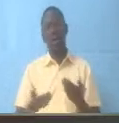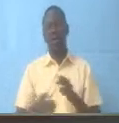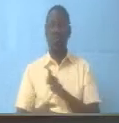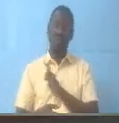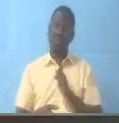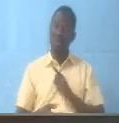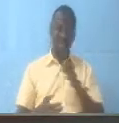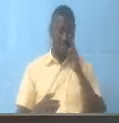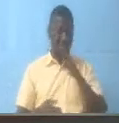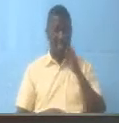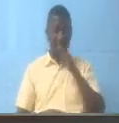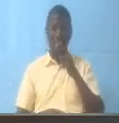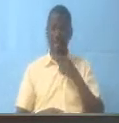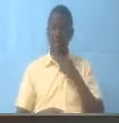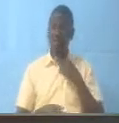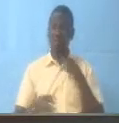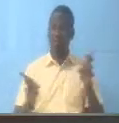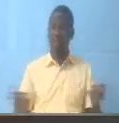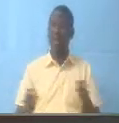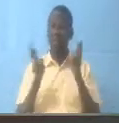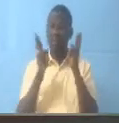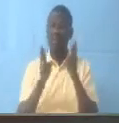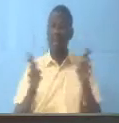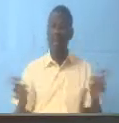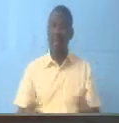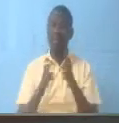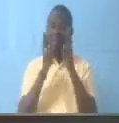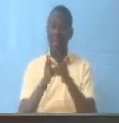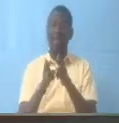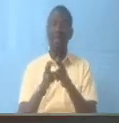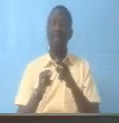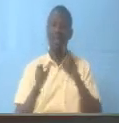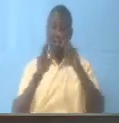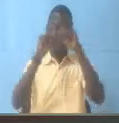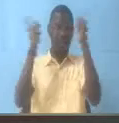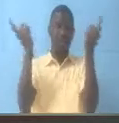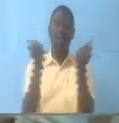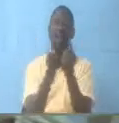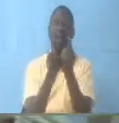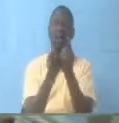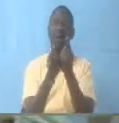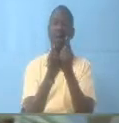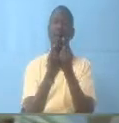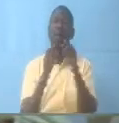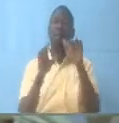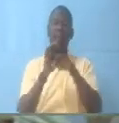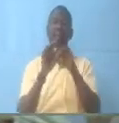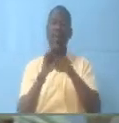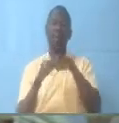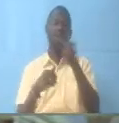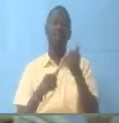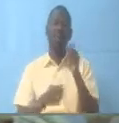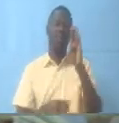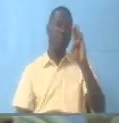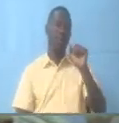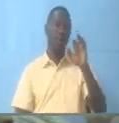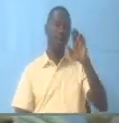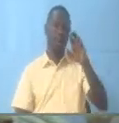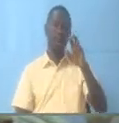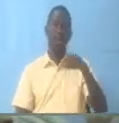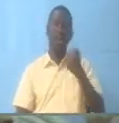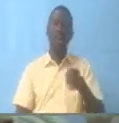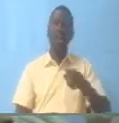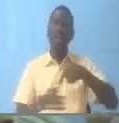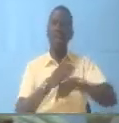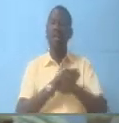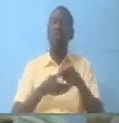represent the general public and members of the bar in a